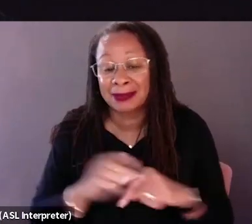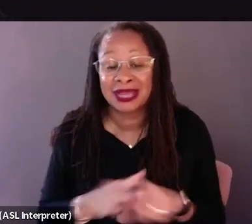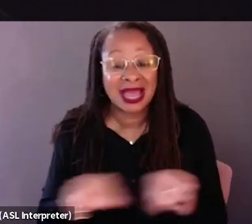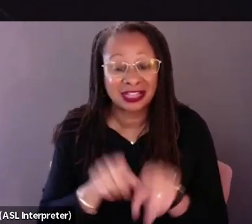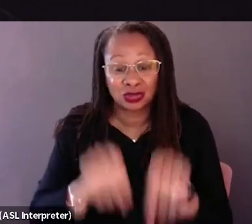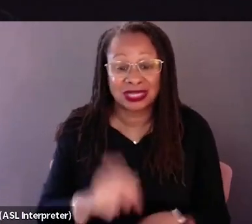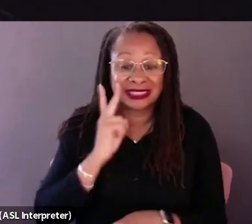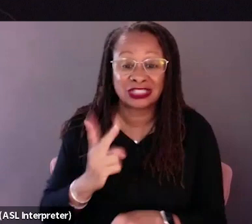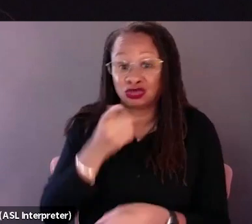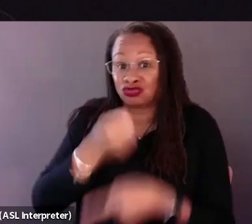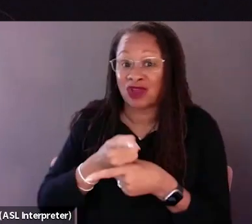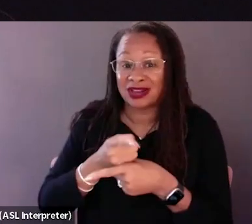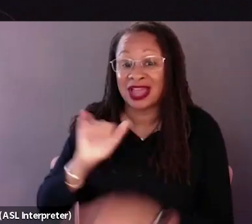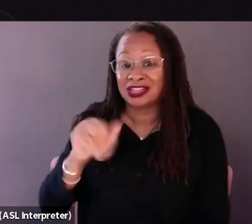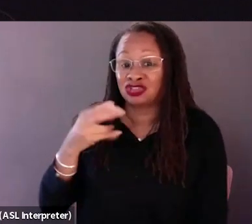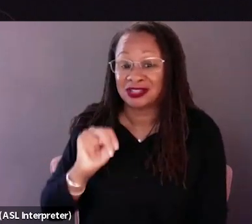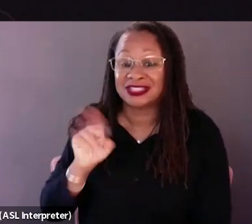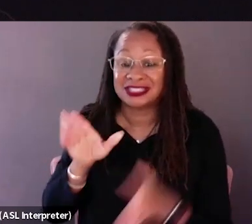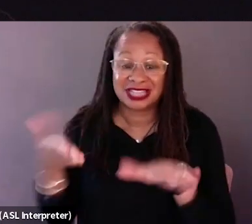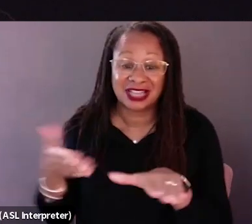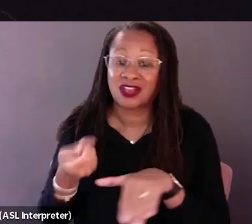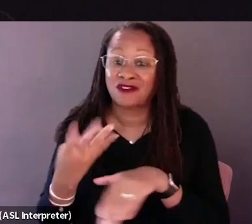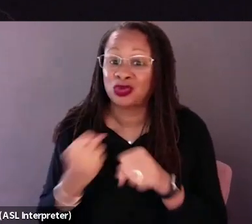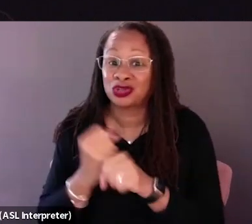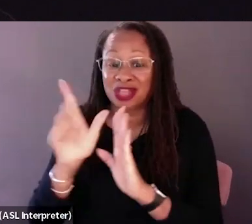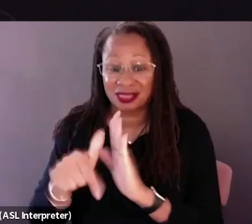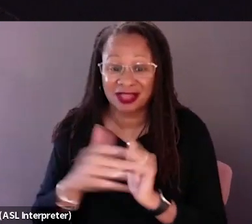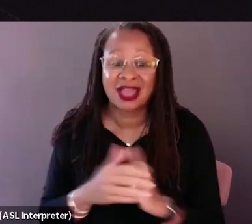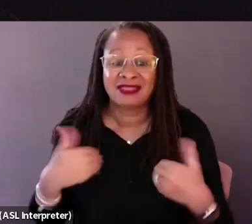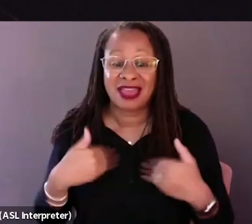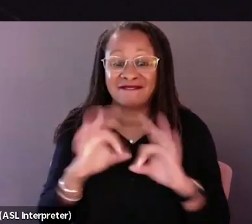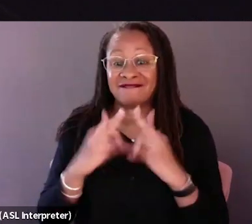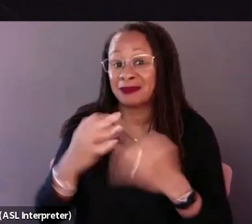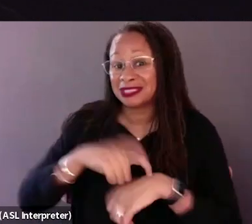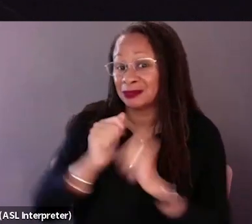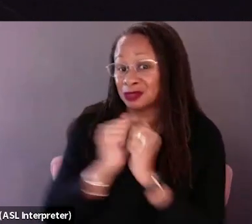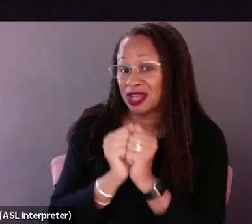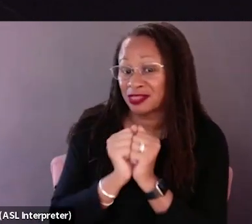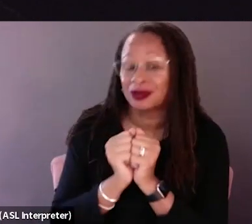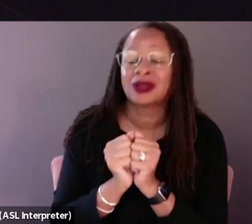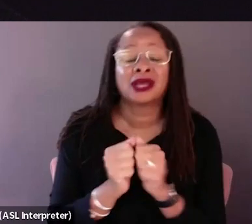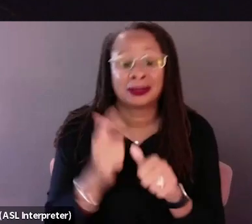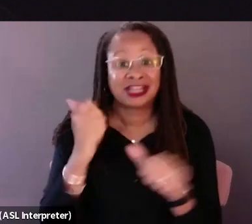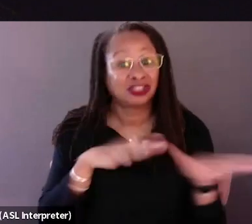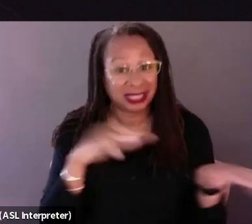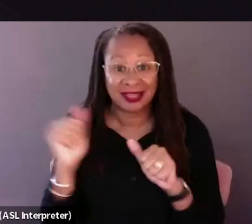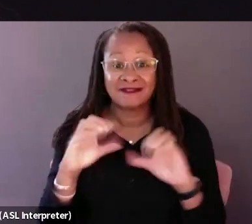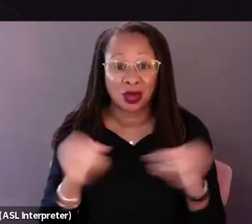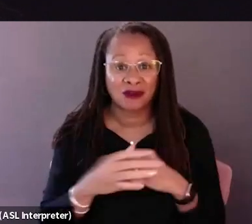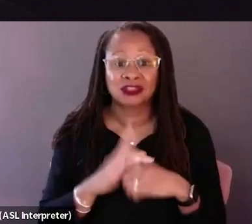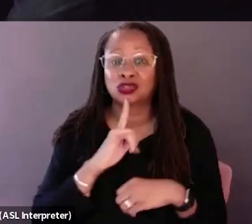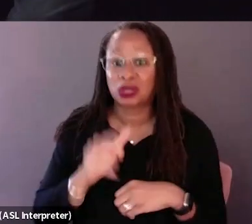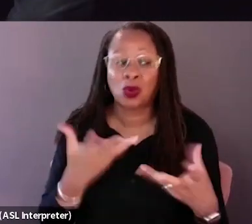she was right. Johnson dies a few years later, and they had that family time because she really wanted him